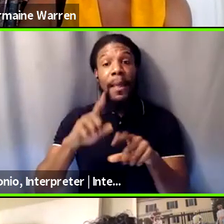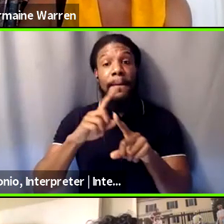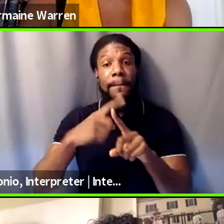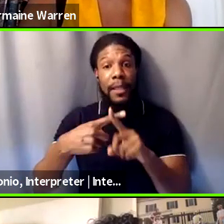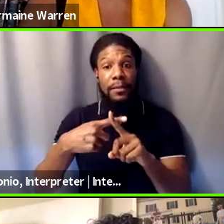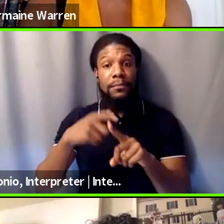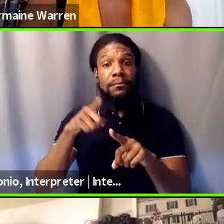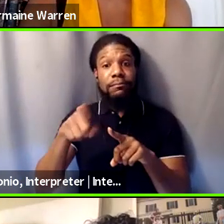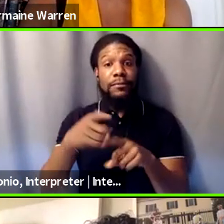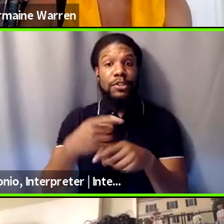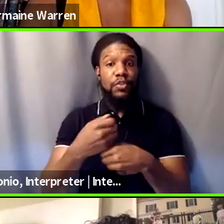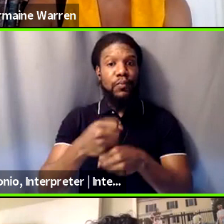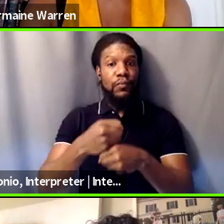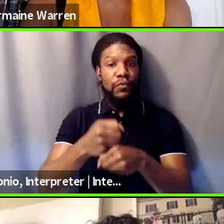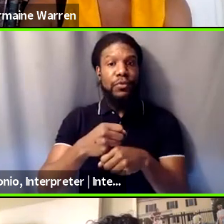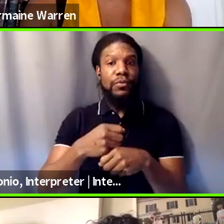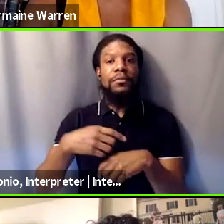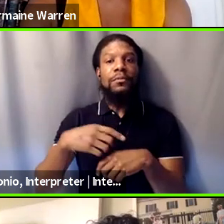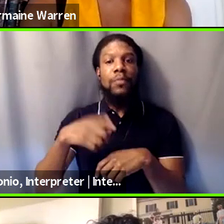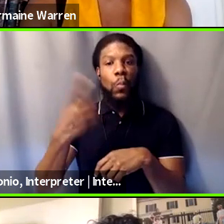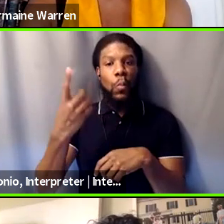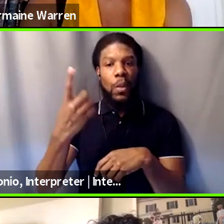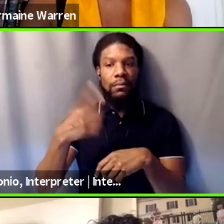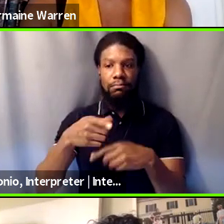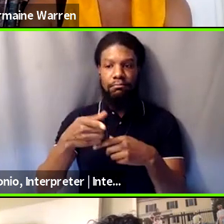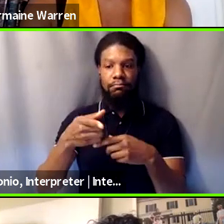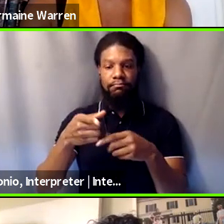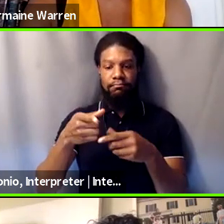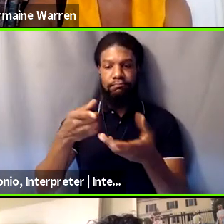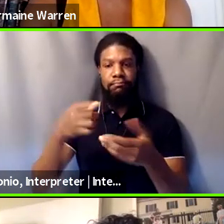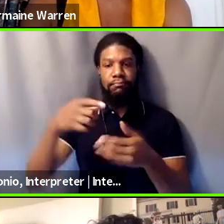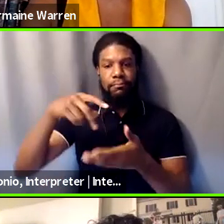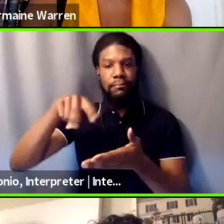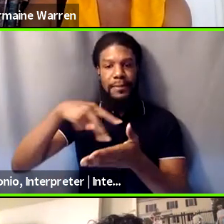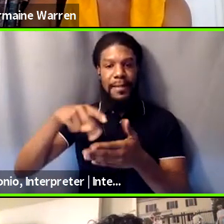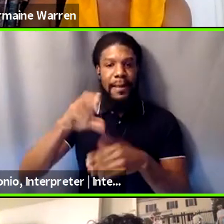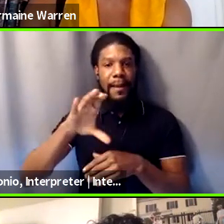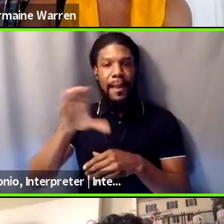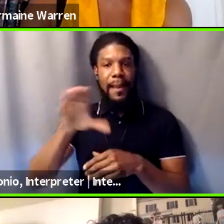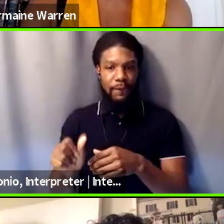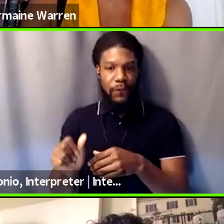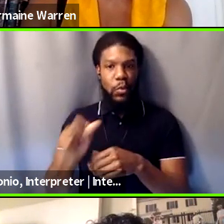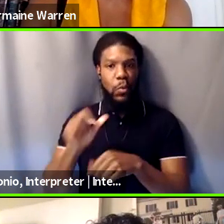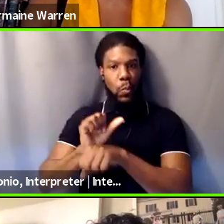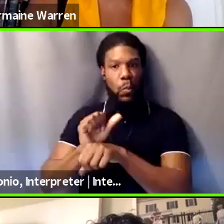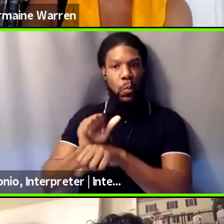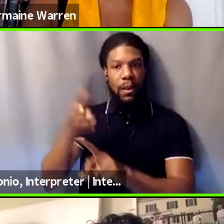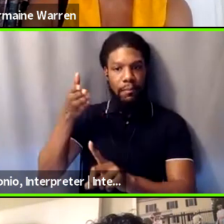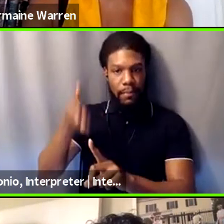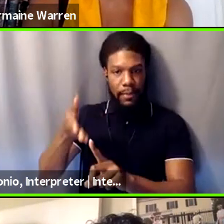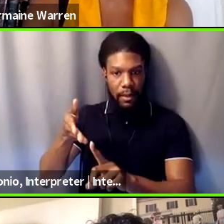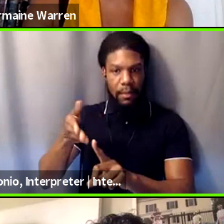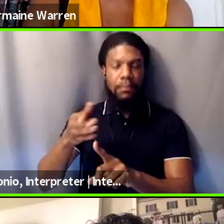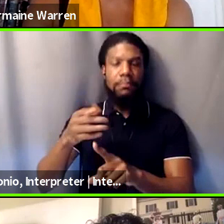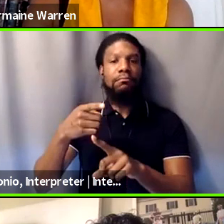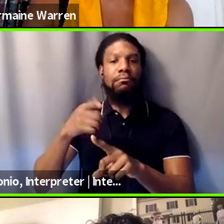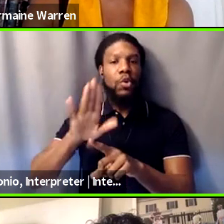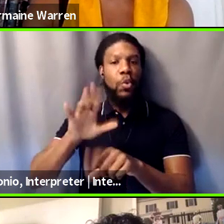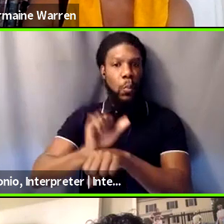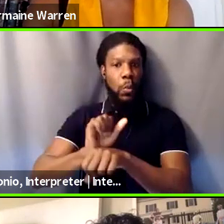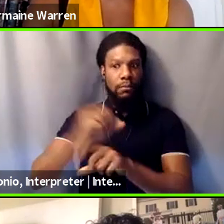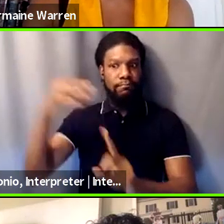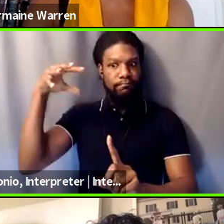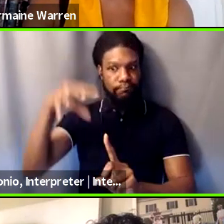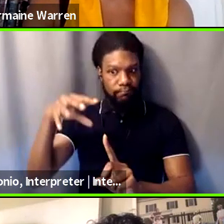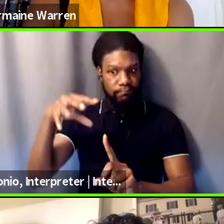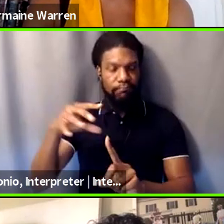And she recently launched an amazing artist talk called Dance Black Story. So I encourage you all to check